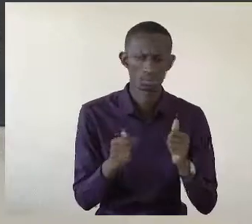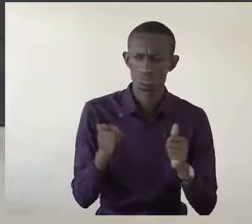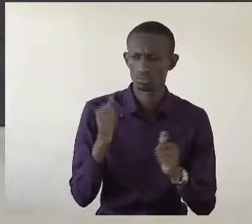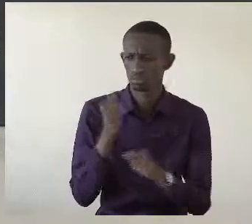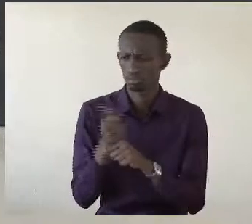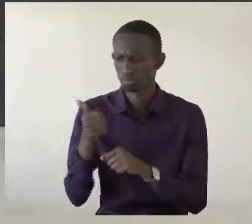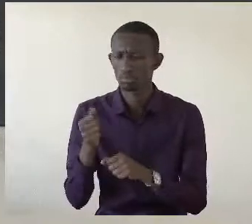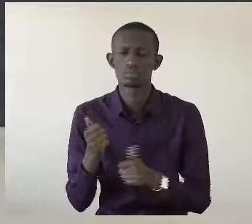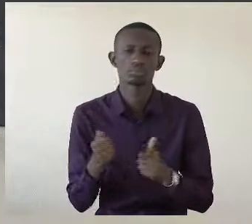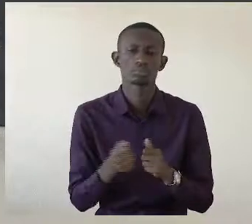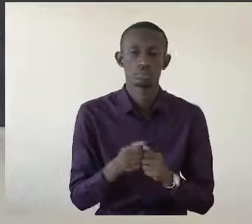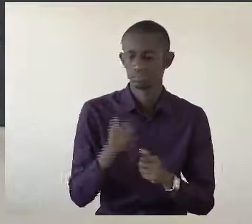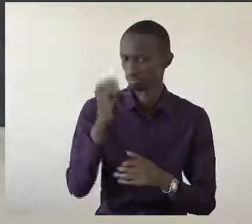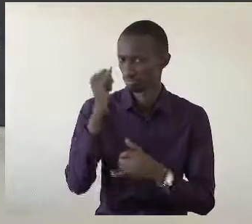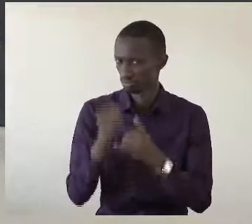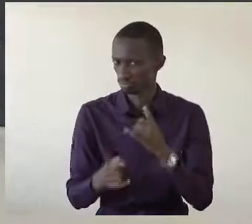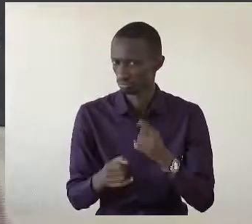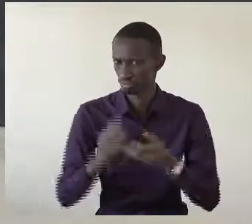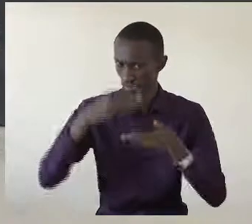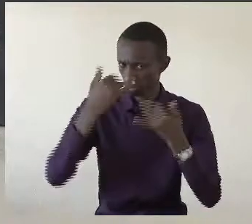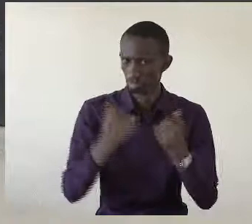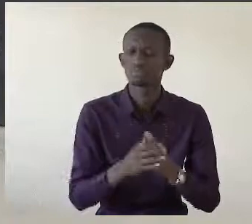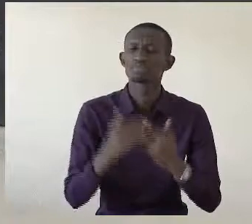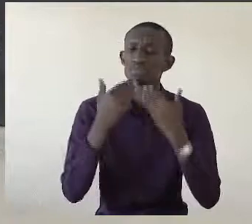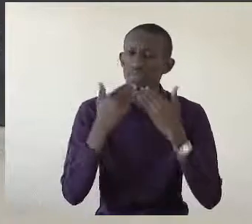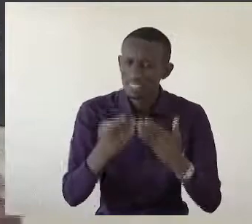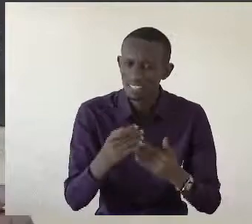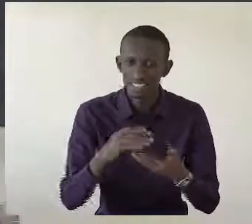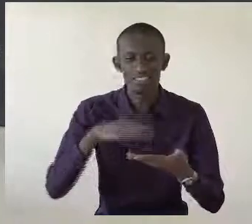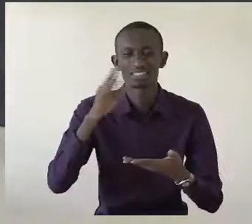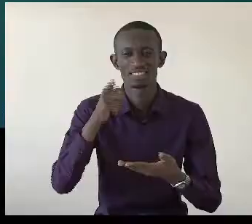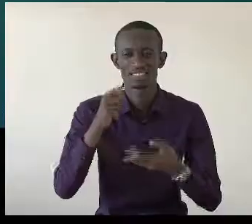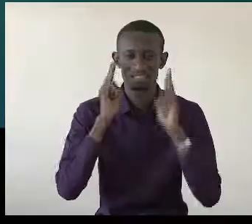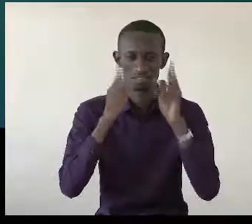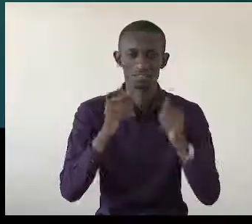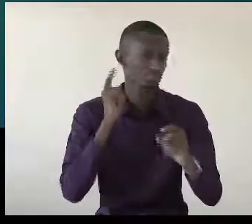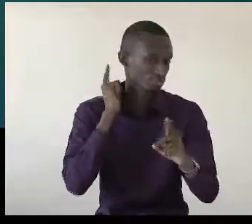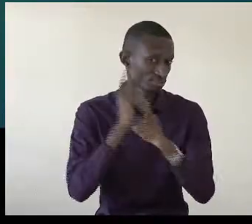is the end of our lesson. Thank you very much for your attention. See you next time.